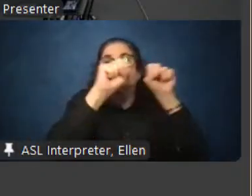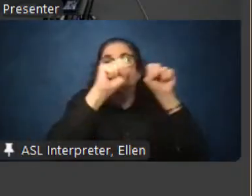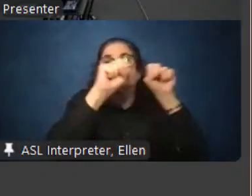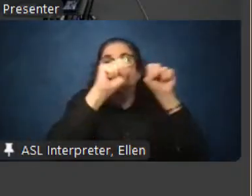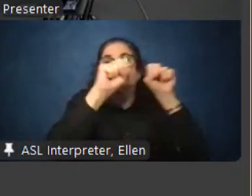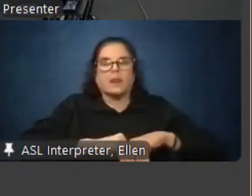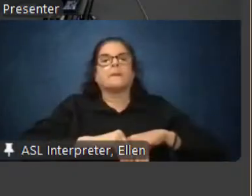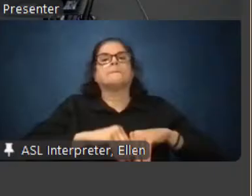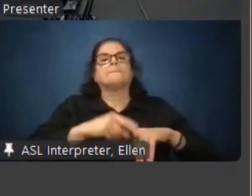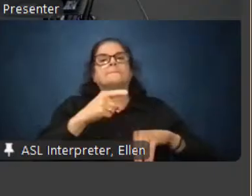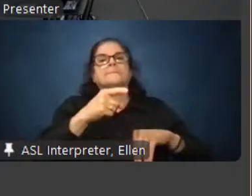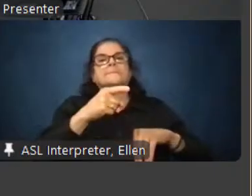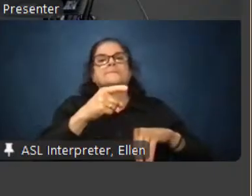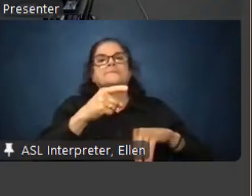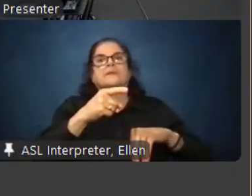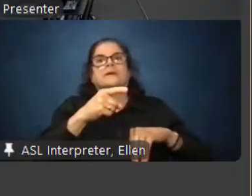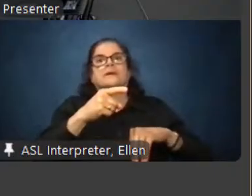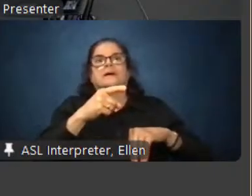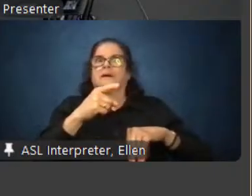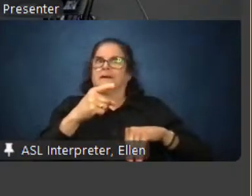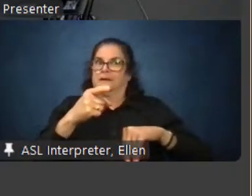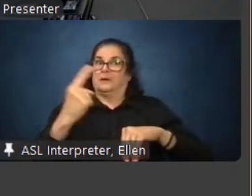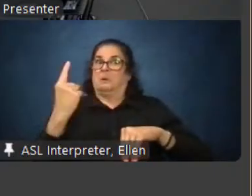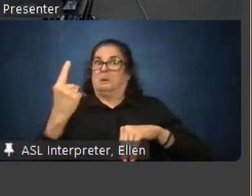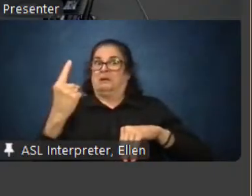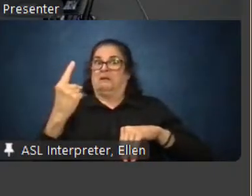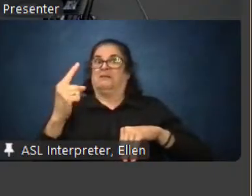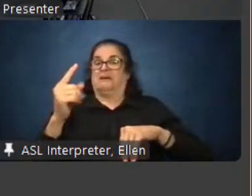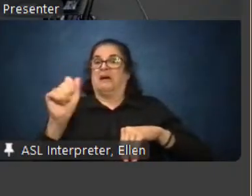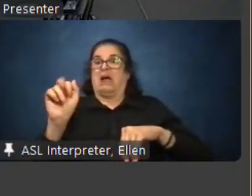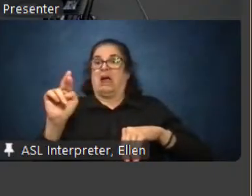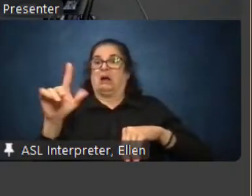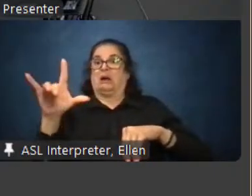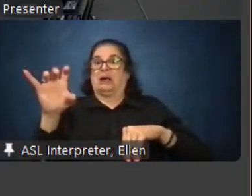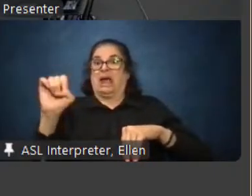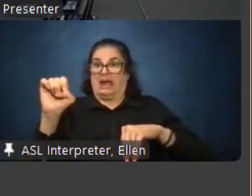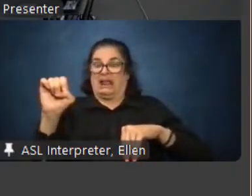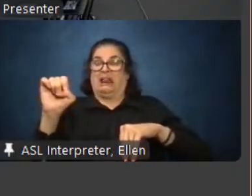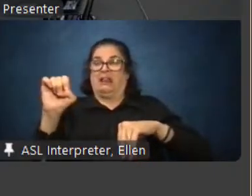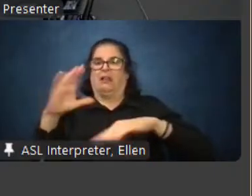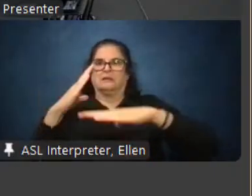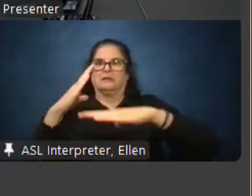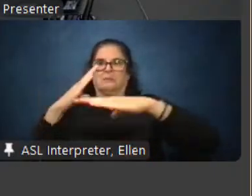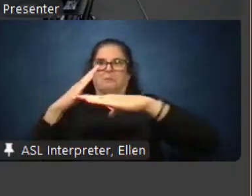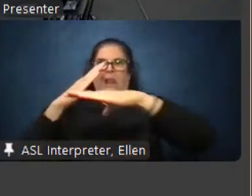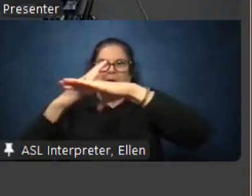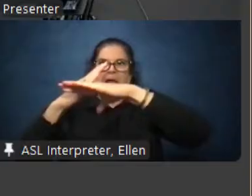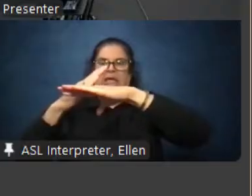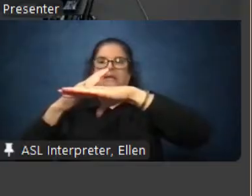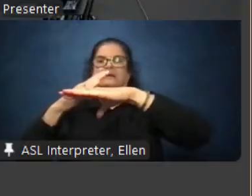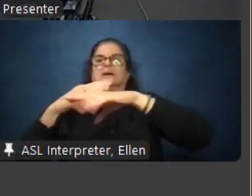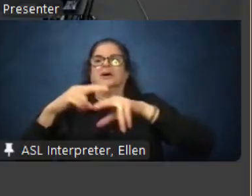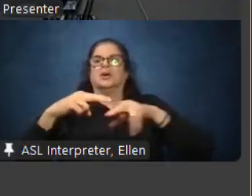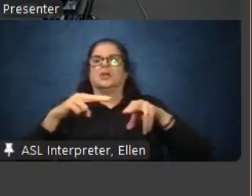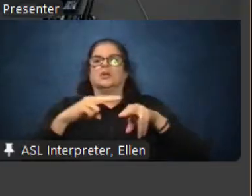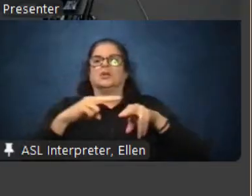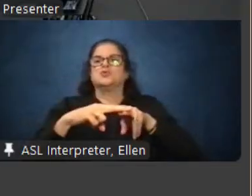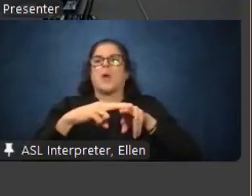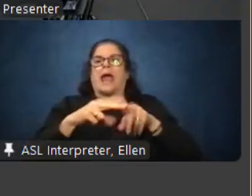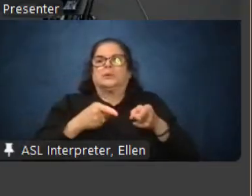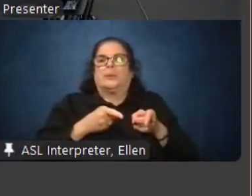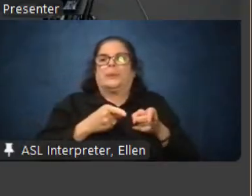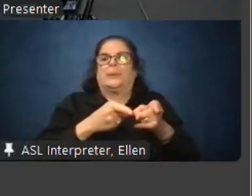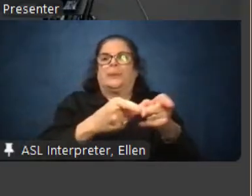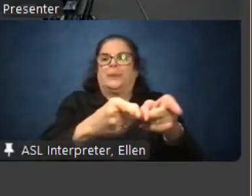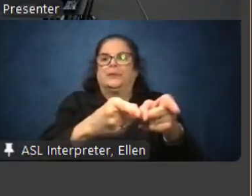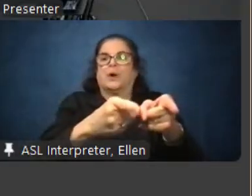tracks. And so we actually have to finish that little section of track and once that temporary station goes away. And then we've got a whole bunch of punch lists that we